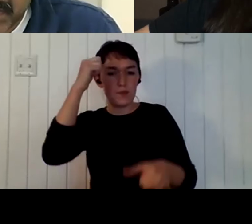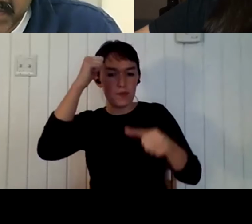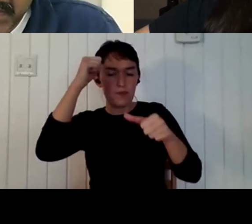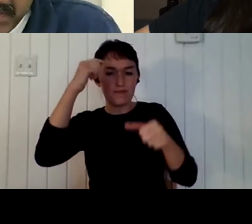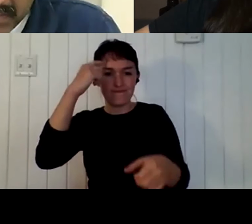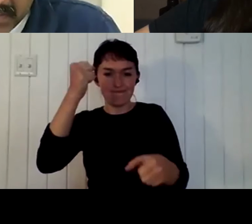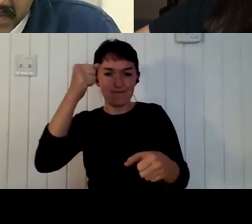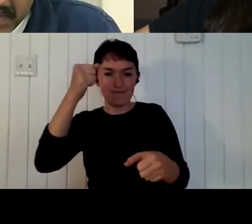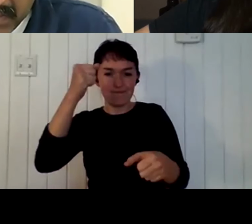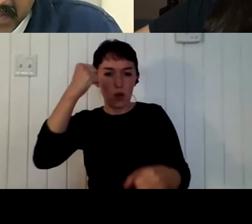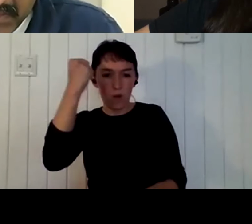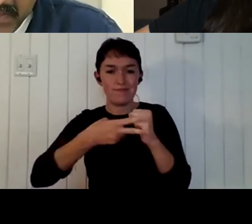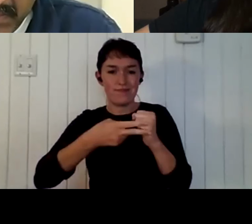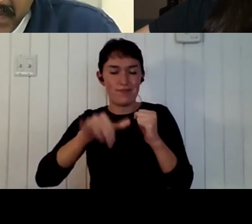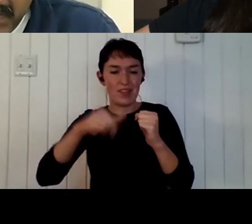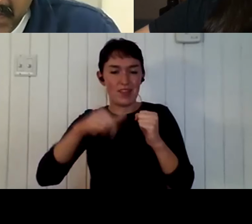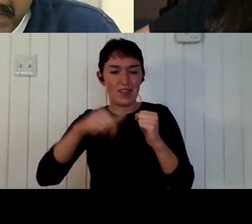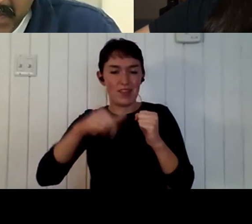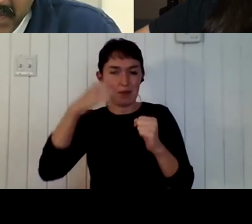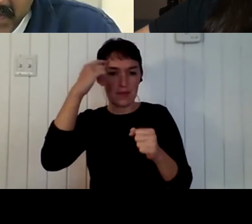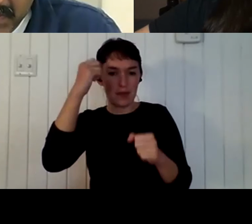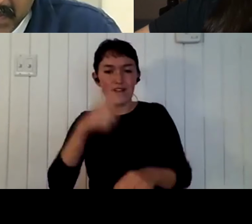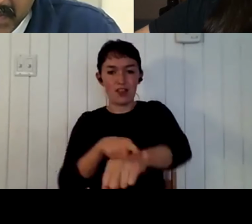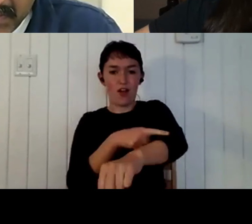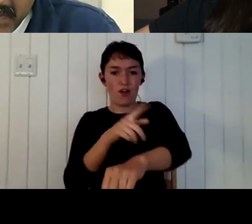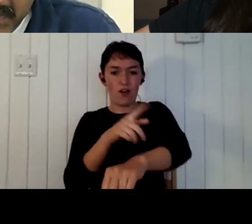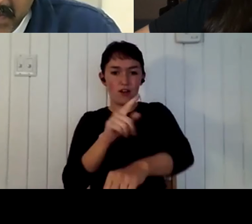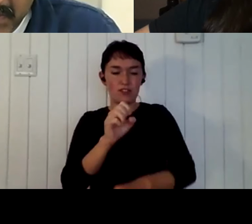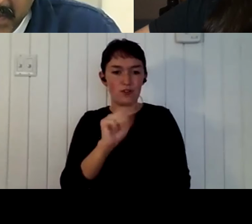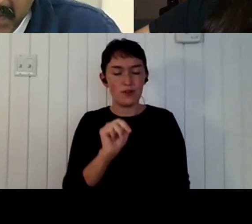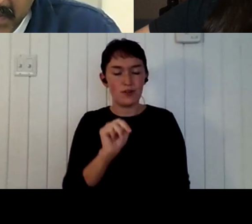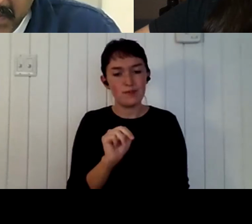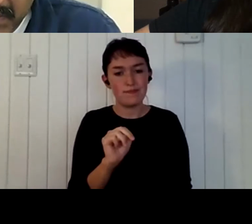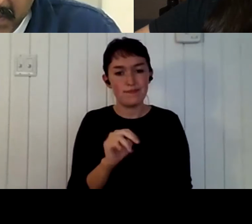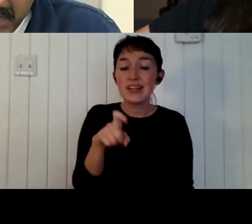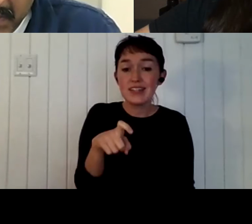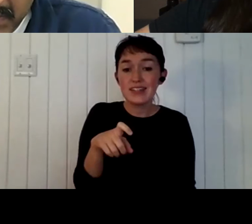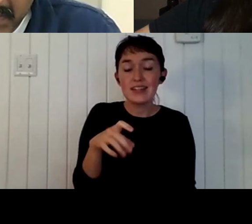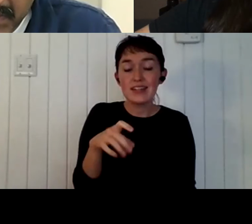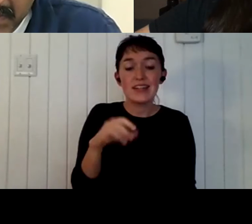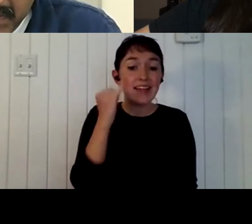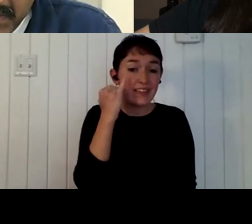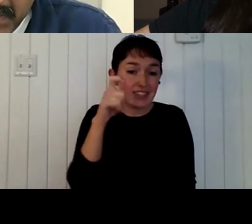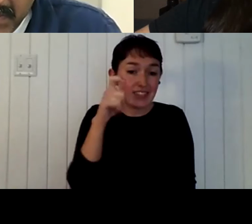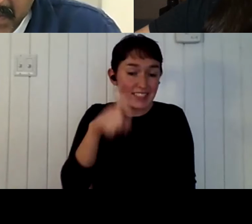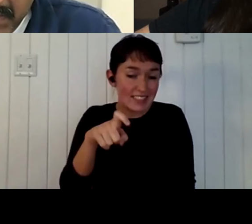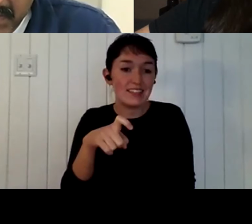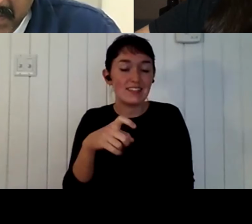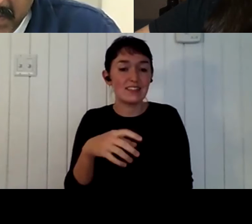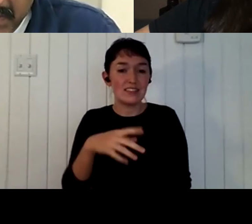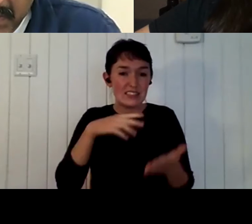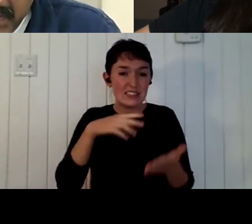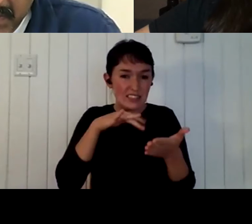if it does come down to, staying up and cramming versus sleeping, the reality is